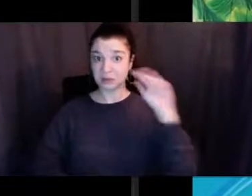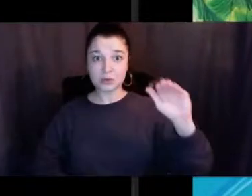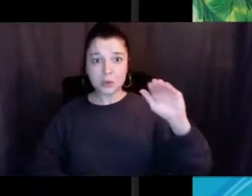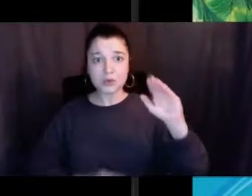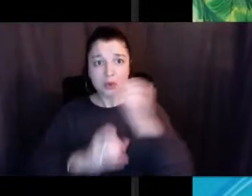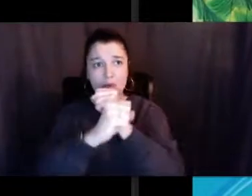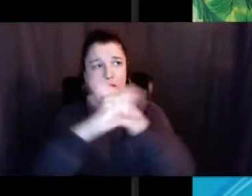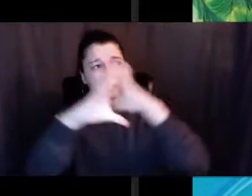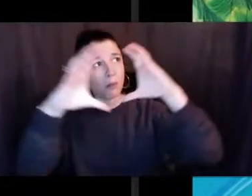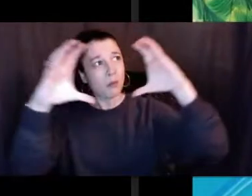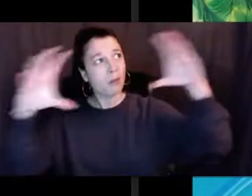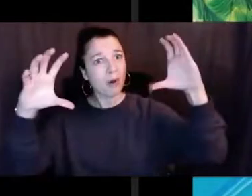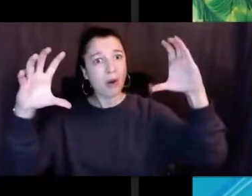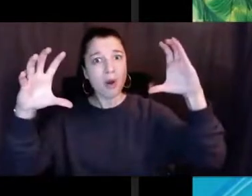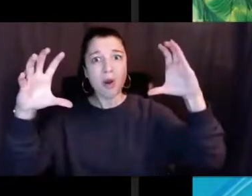until,